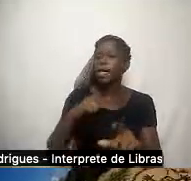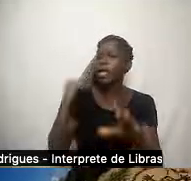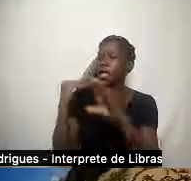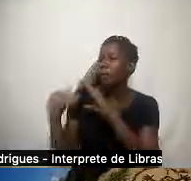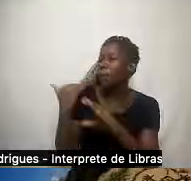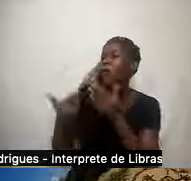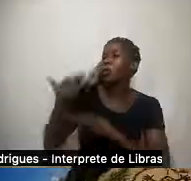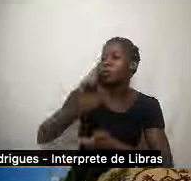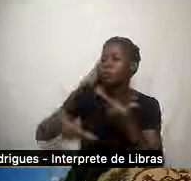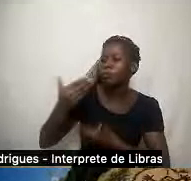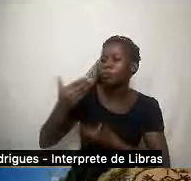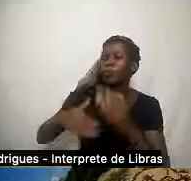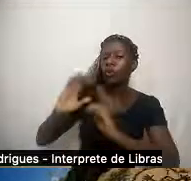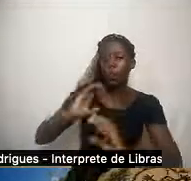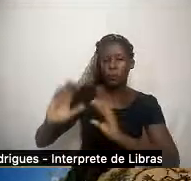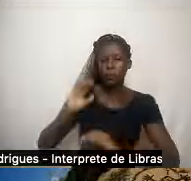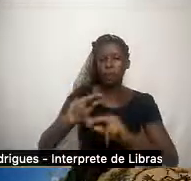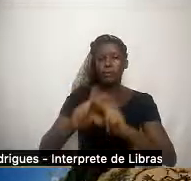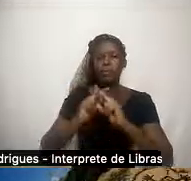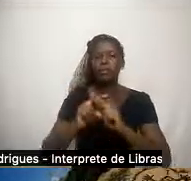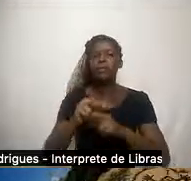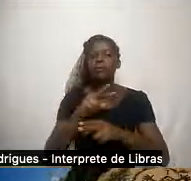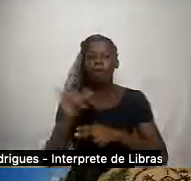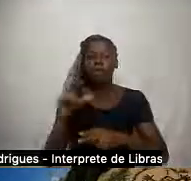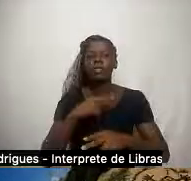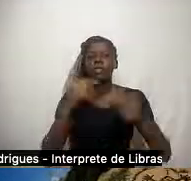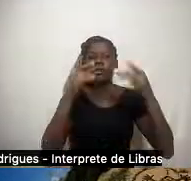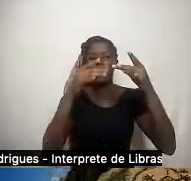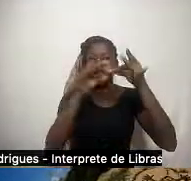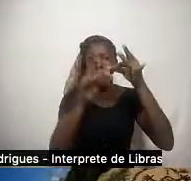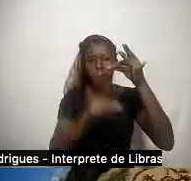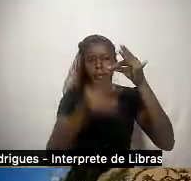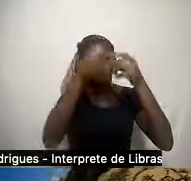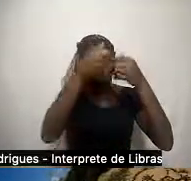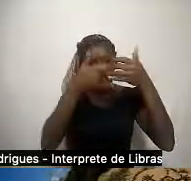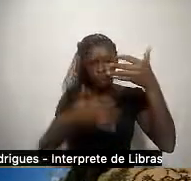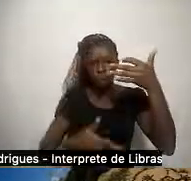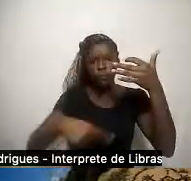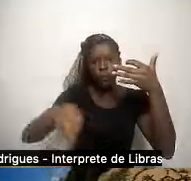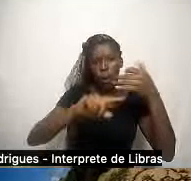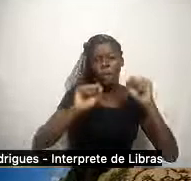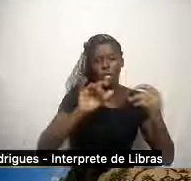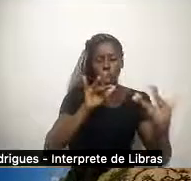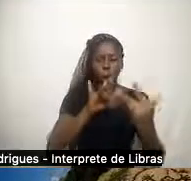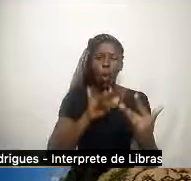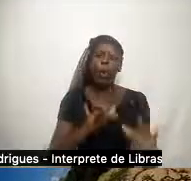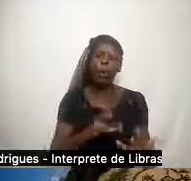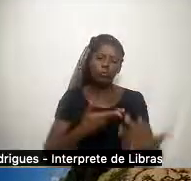to communicate with you after the event. So we'll do that through this form that we send on the chat.